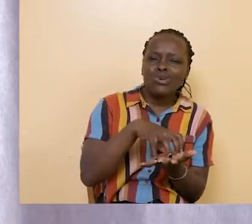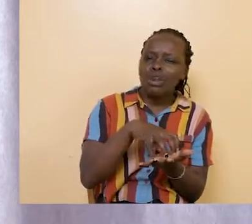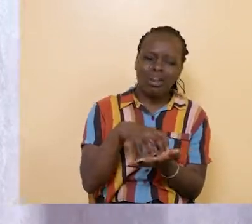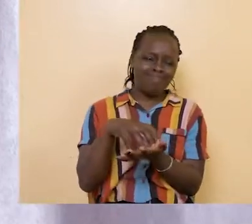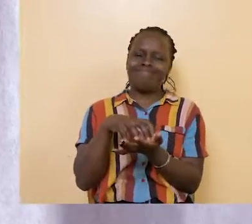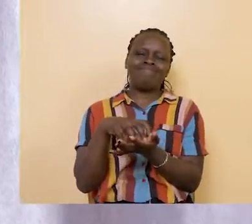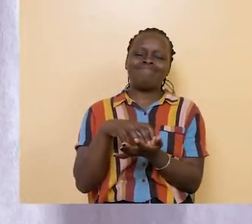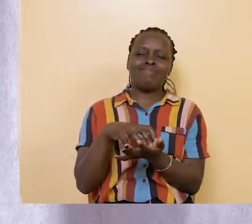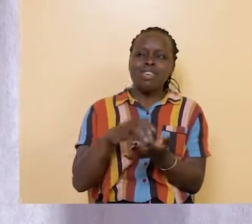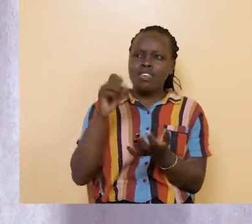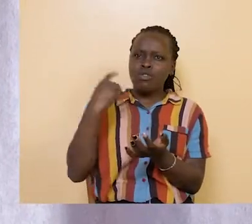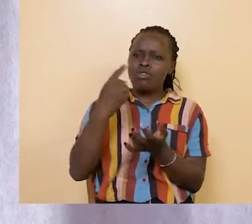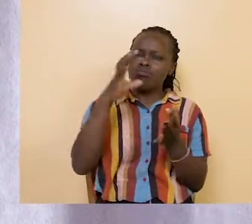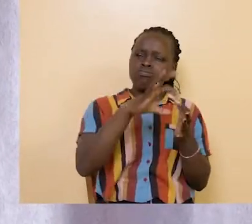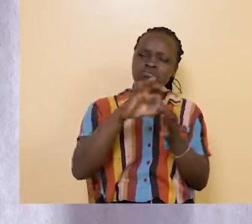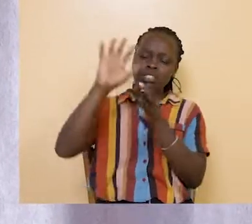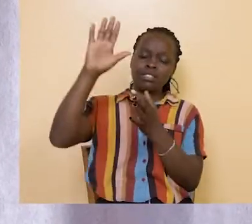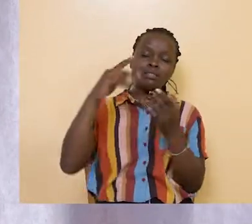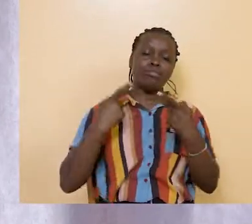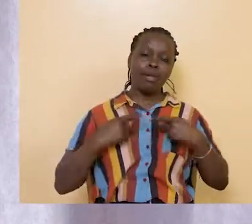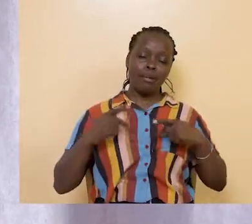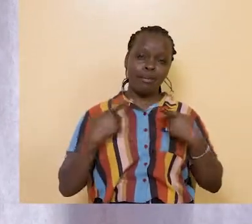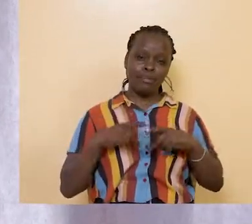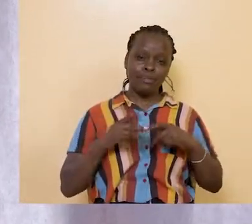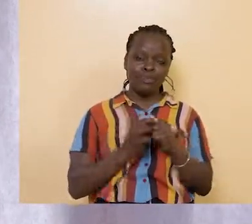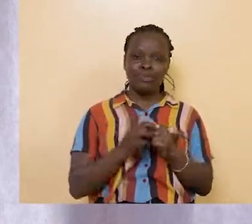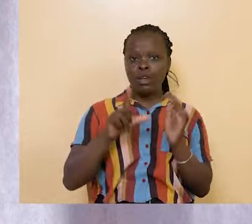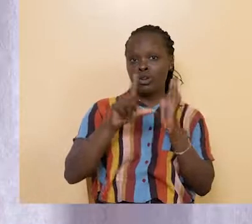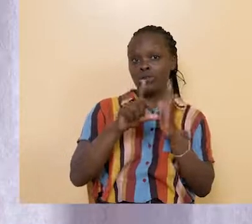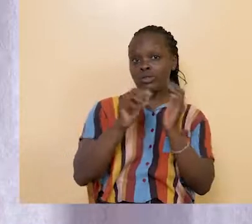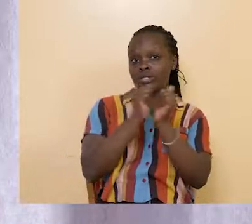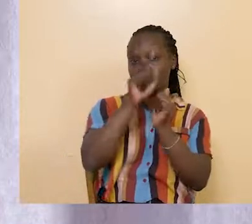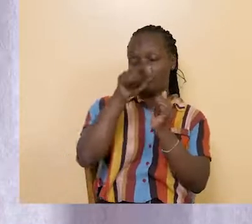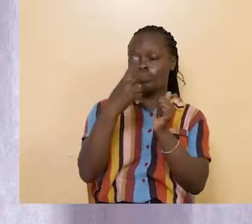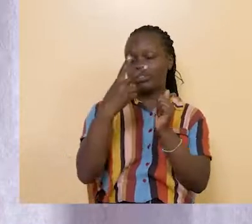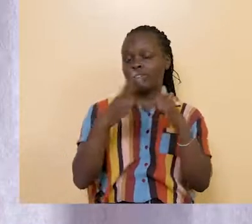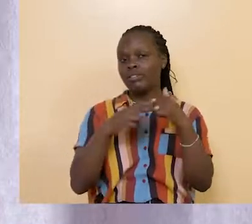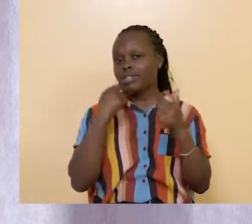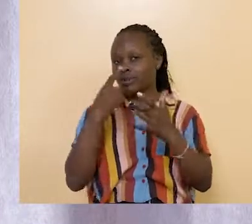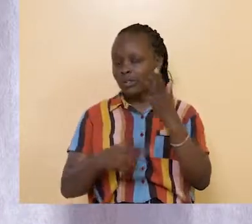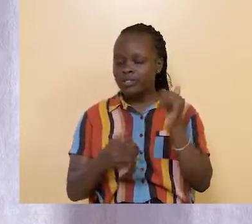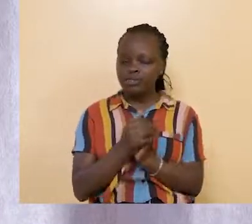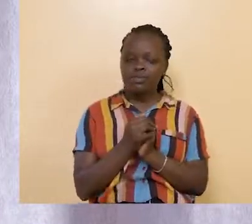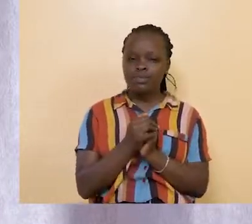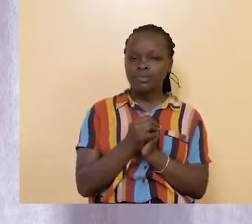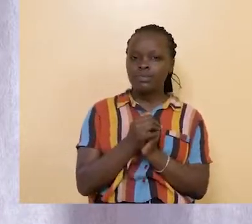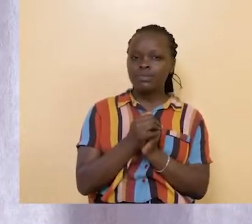first have to do with his people. Luke 10:27, Jesus said these words.